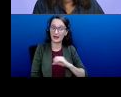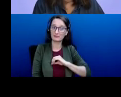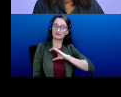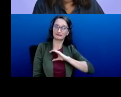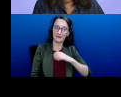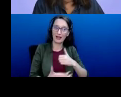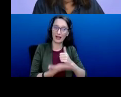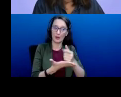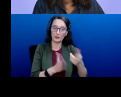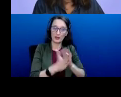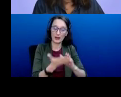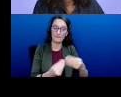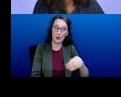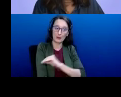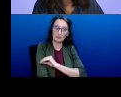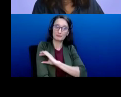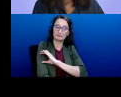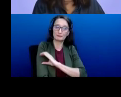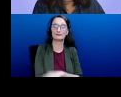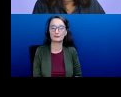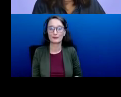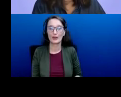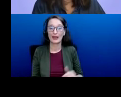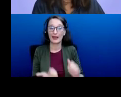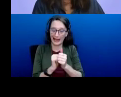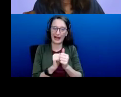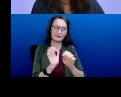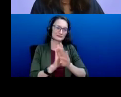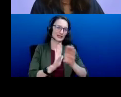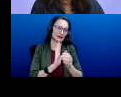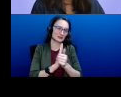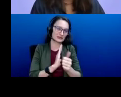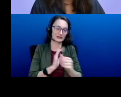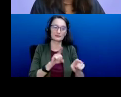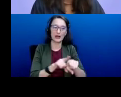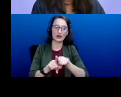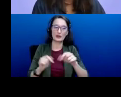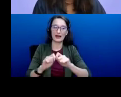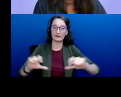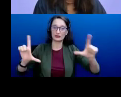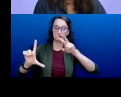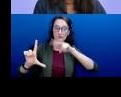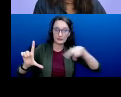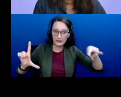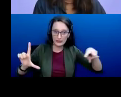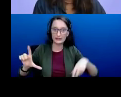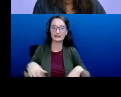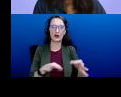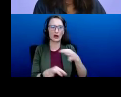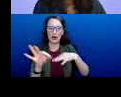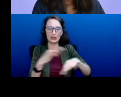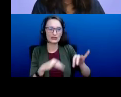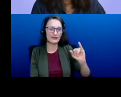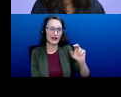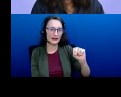skill development. There's also screen readers, alternative input devices, a lot more than the ones we've showed. I